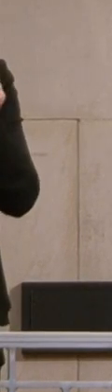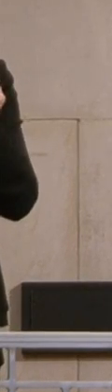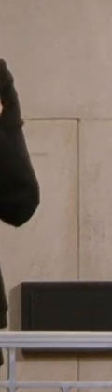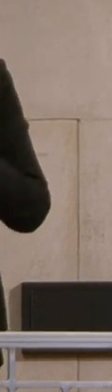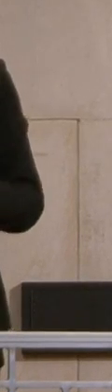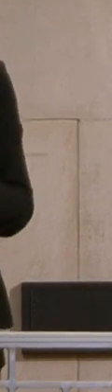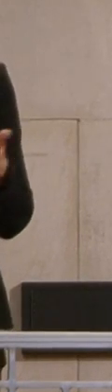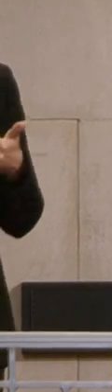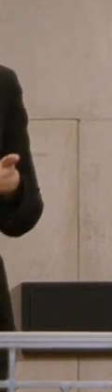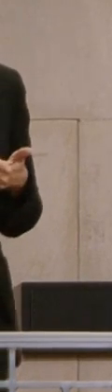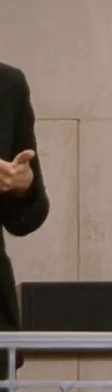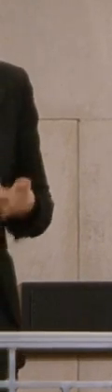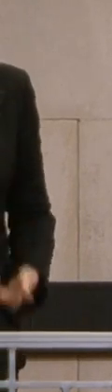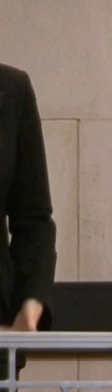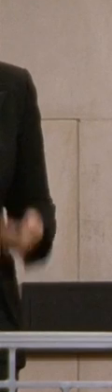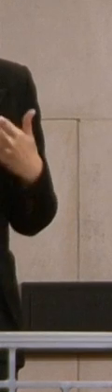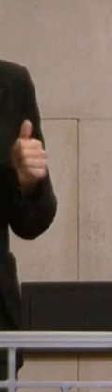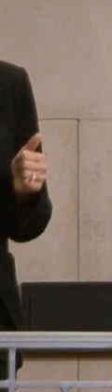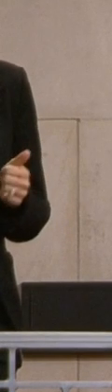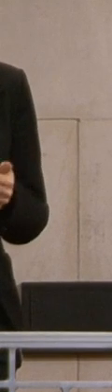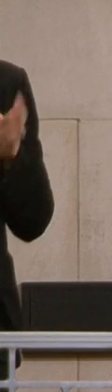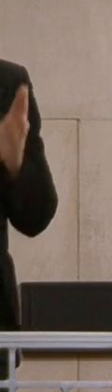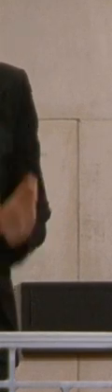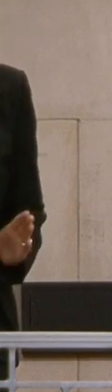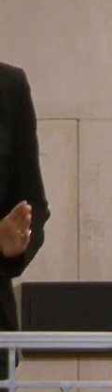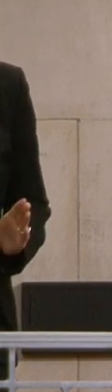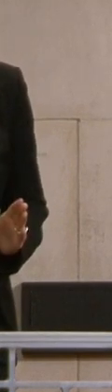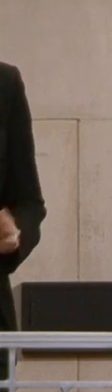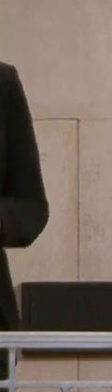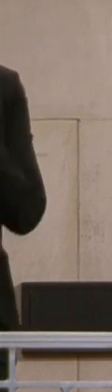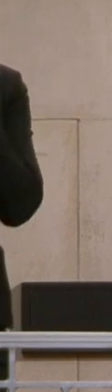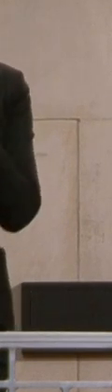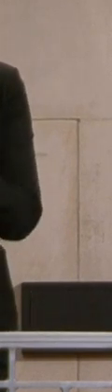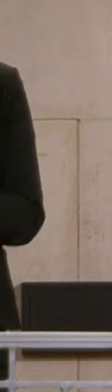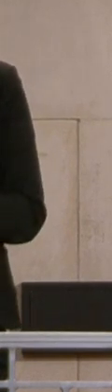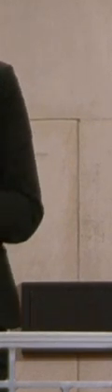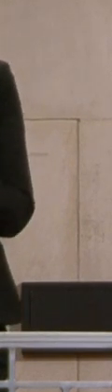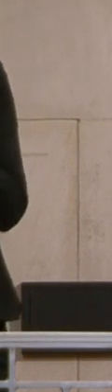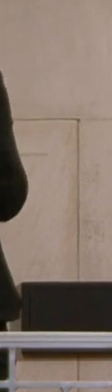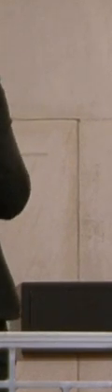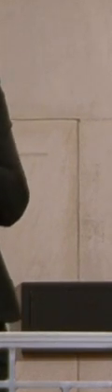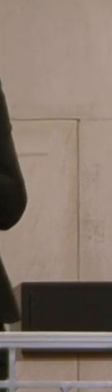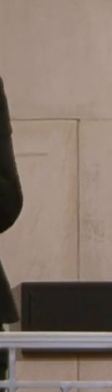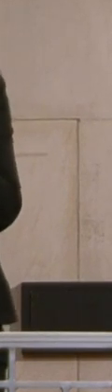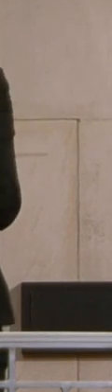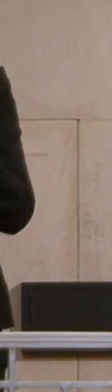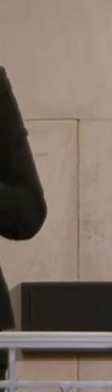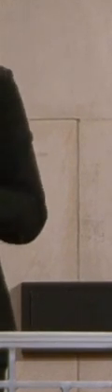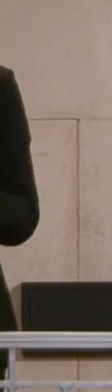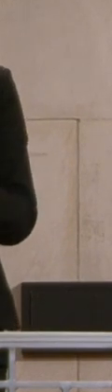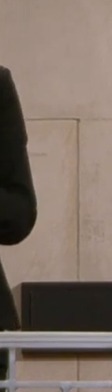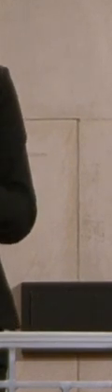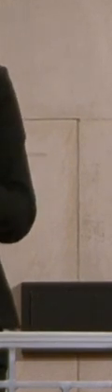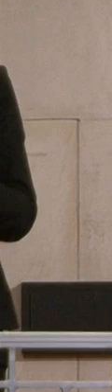a transgender person, I am grateful every day for the changes that have been made under this administration and have changed my life